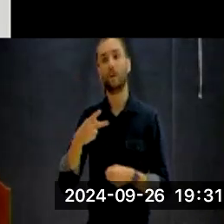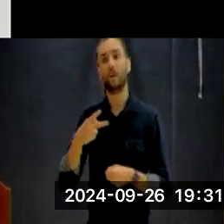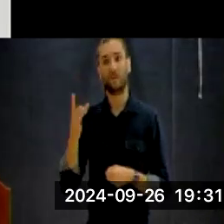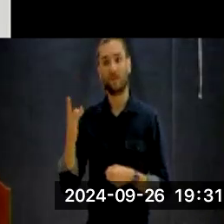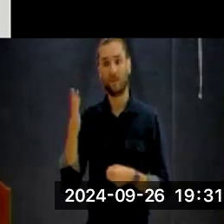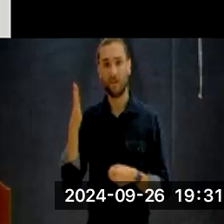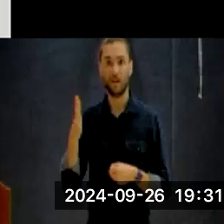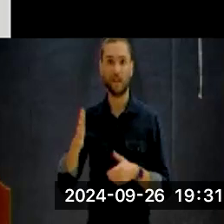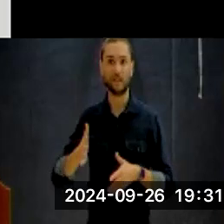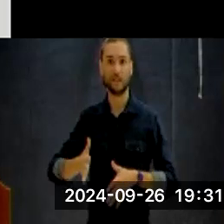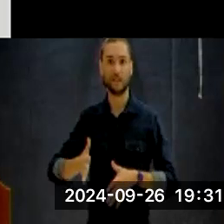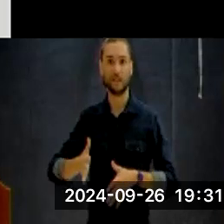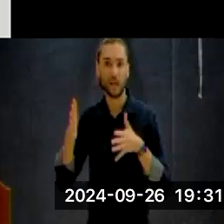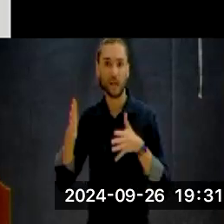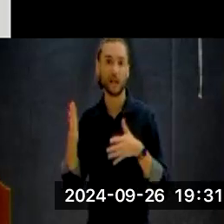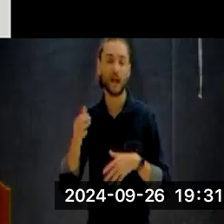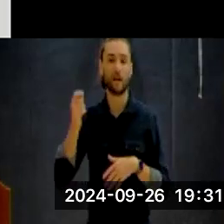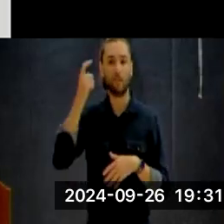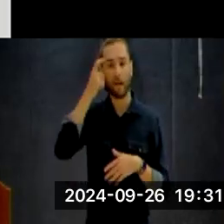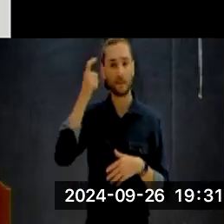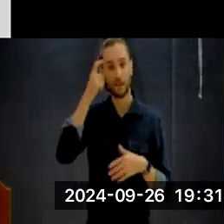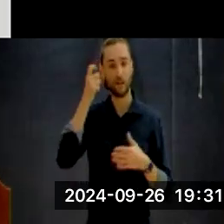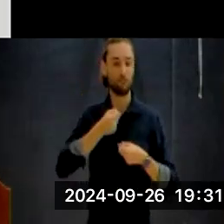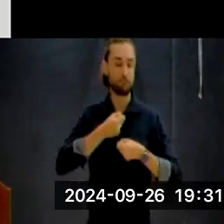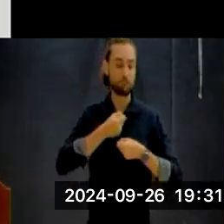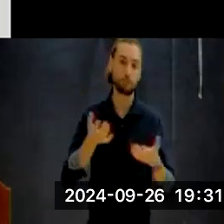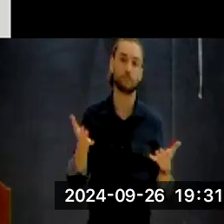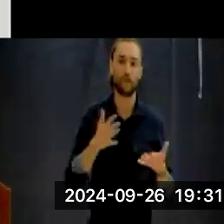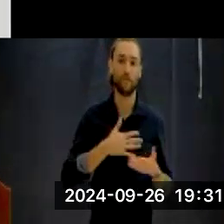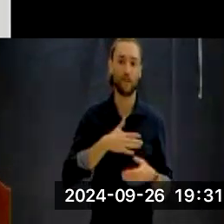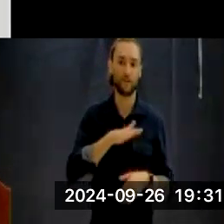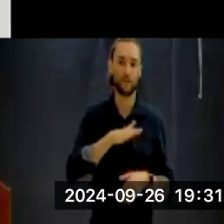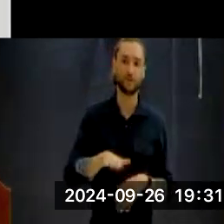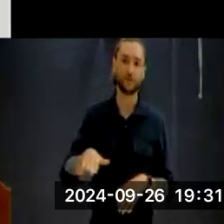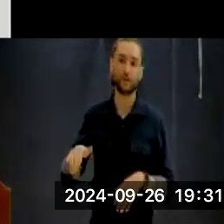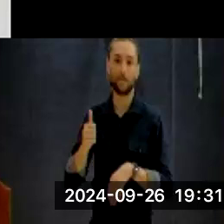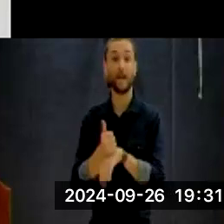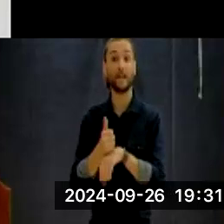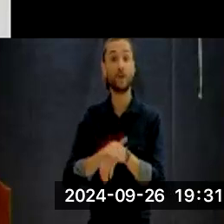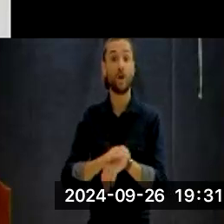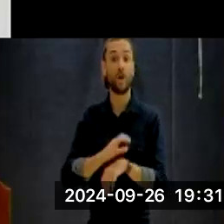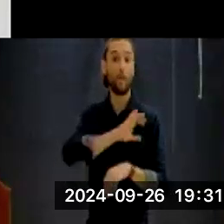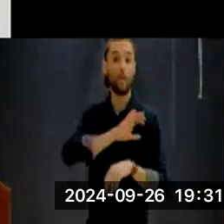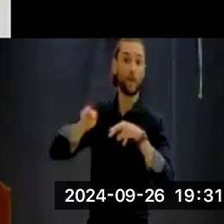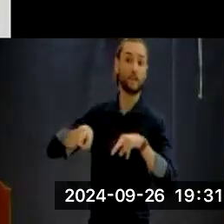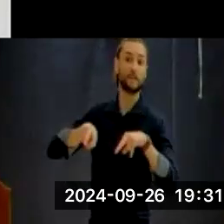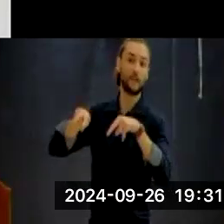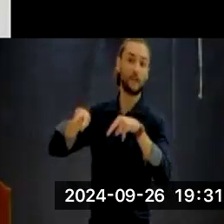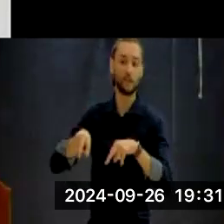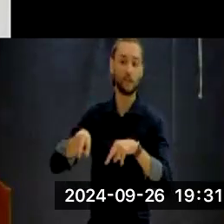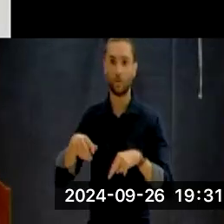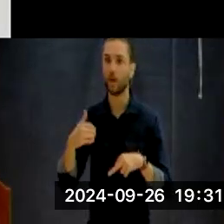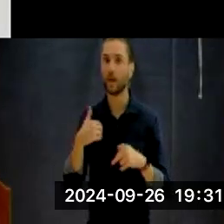anxiety and mental depletion of my children due to policing, we had no one